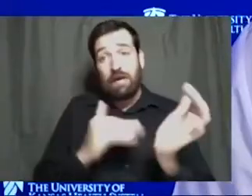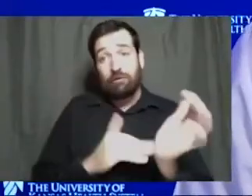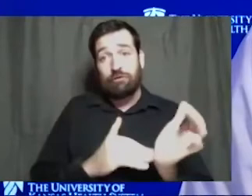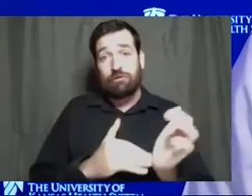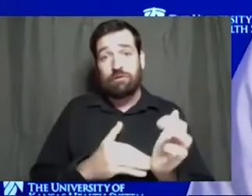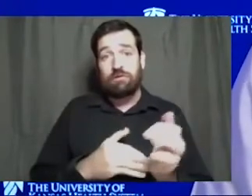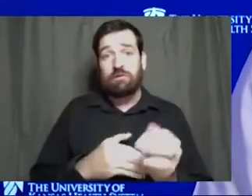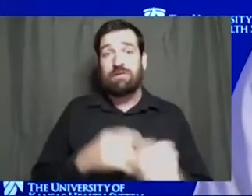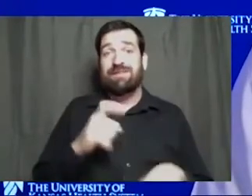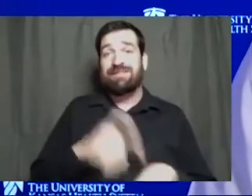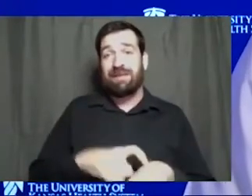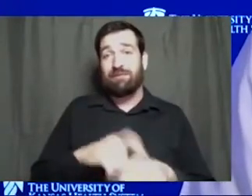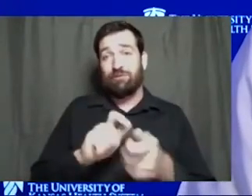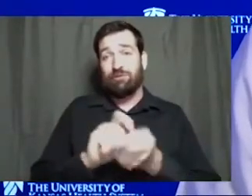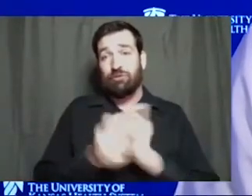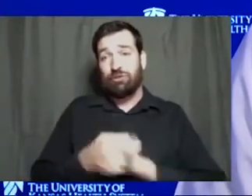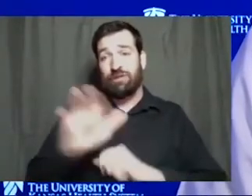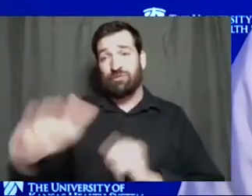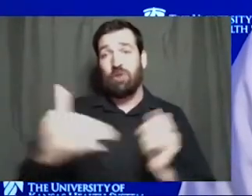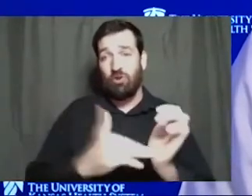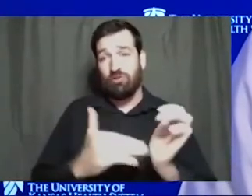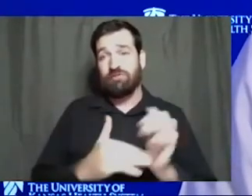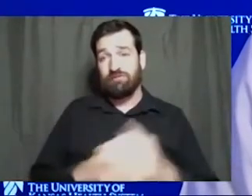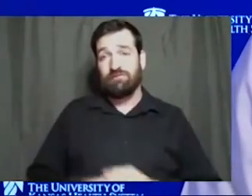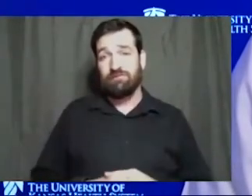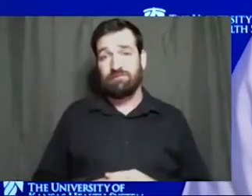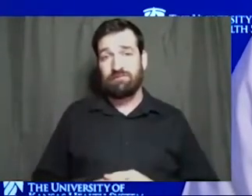change who your physician is.